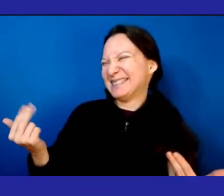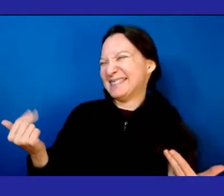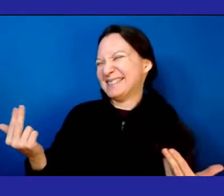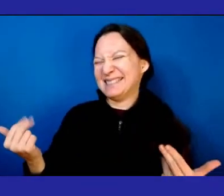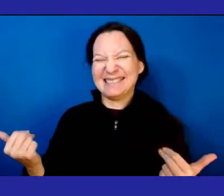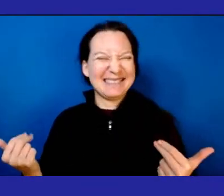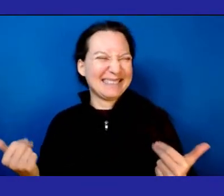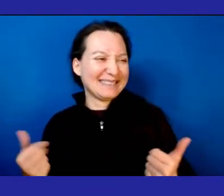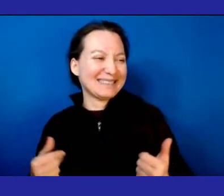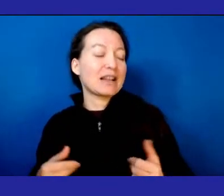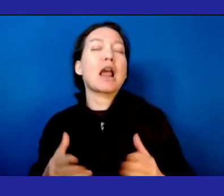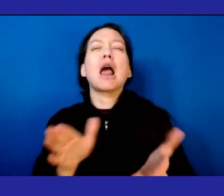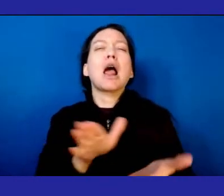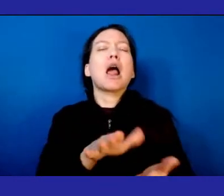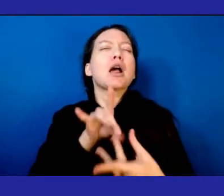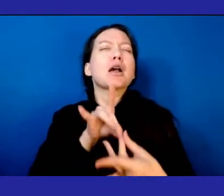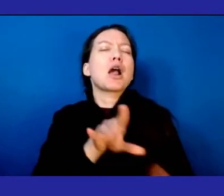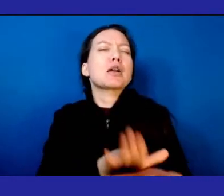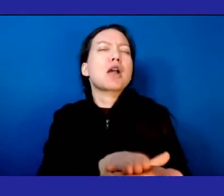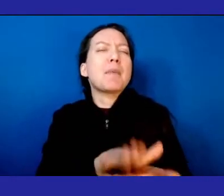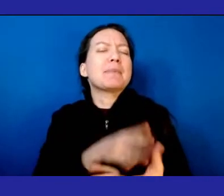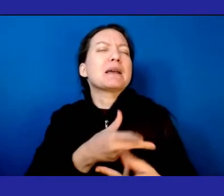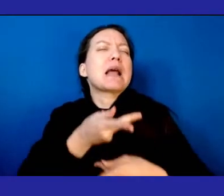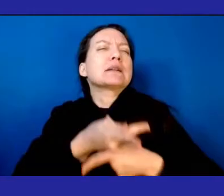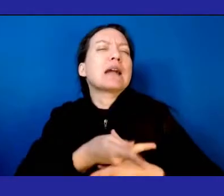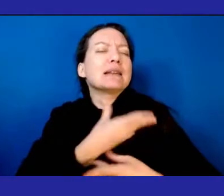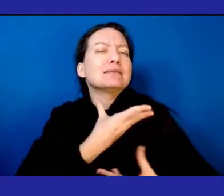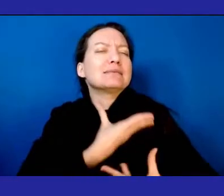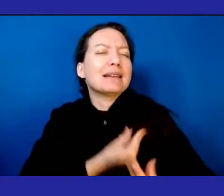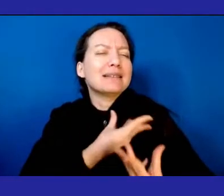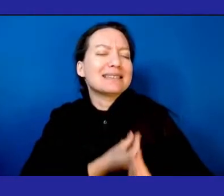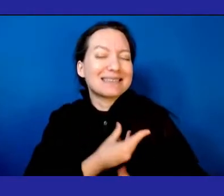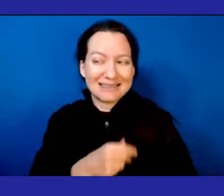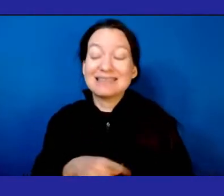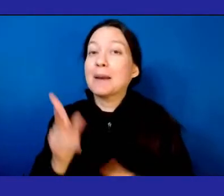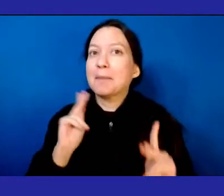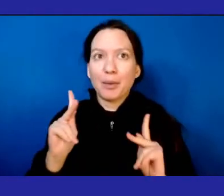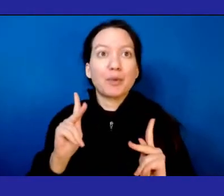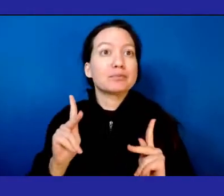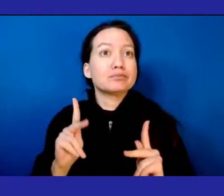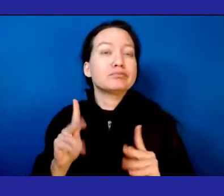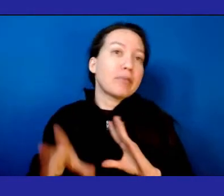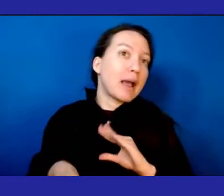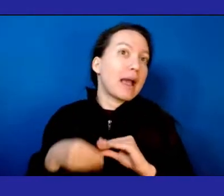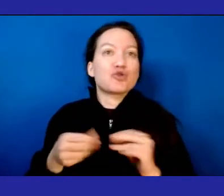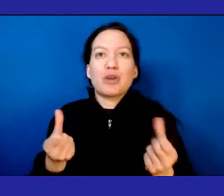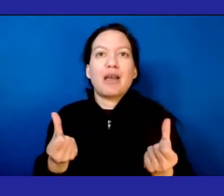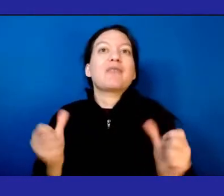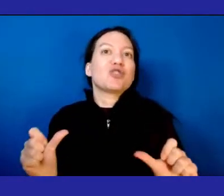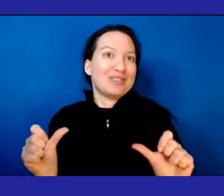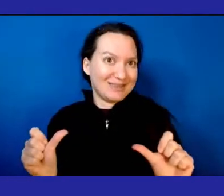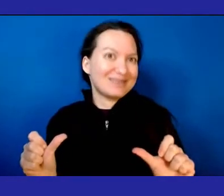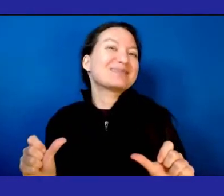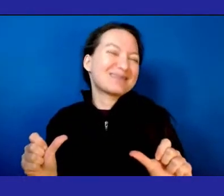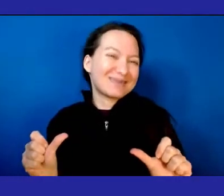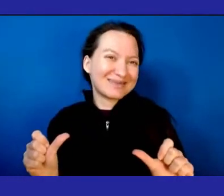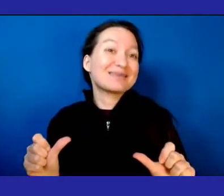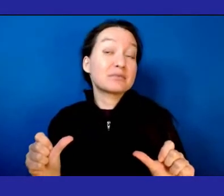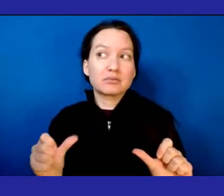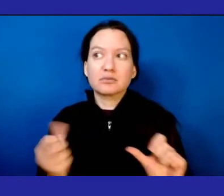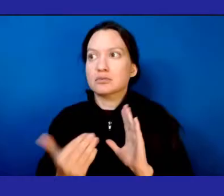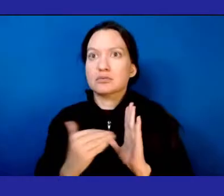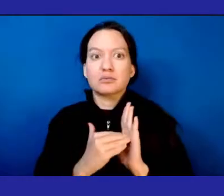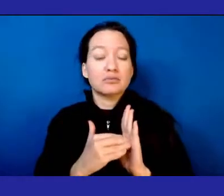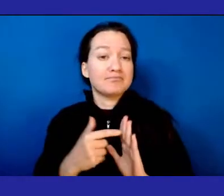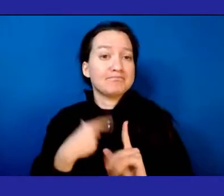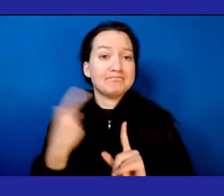Compliments about kindness, right? And people, making extra effort. Right, and again, I always go